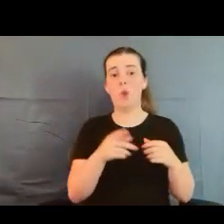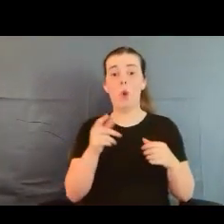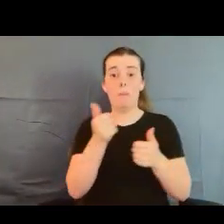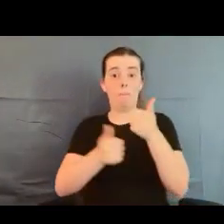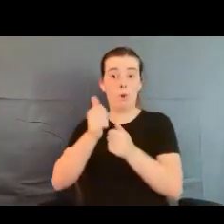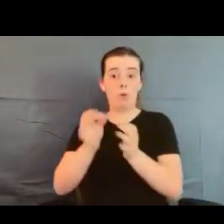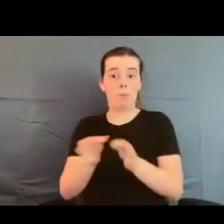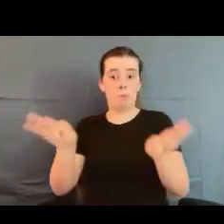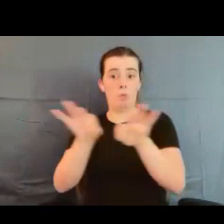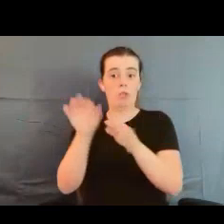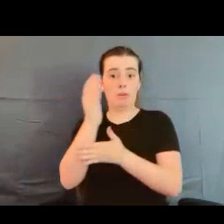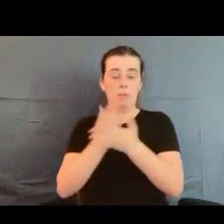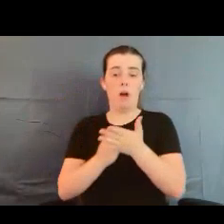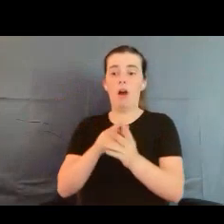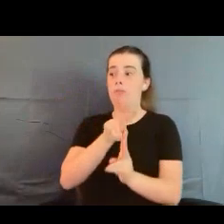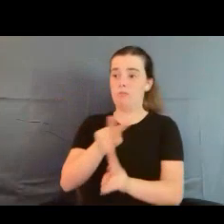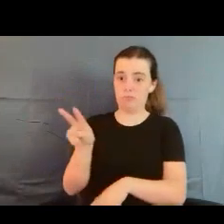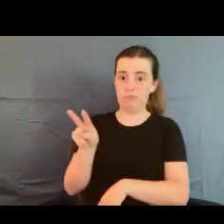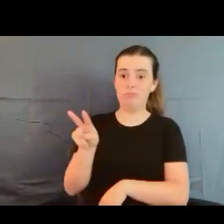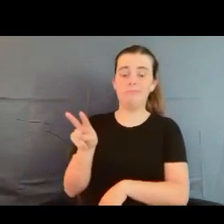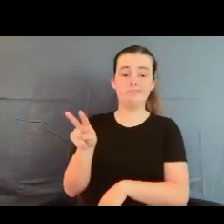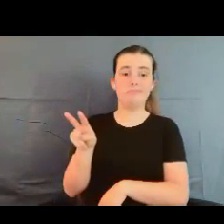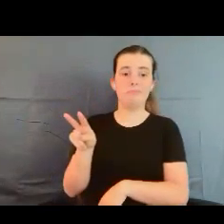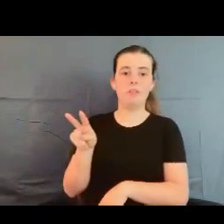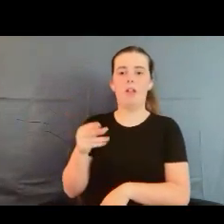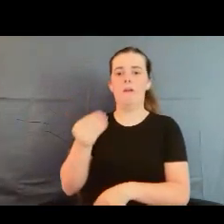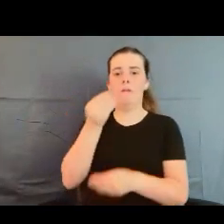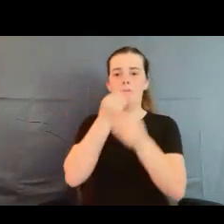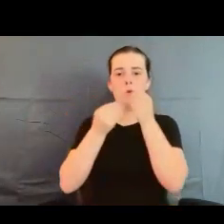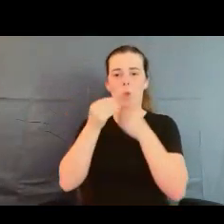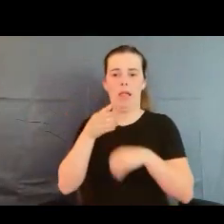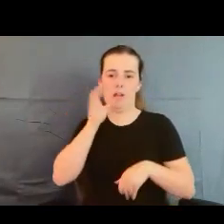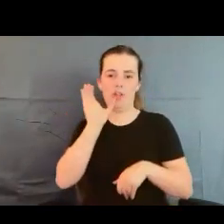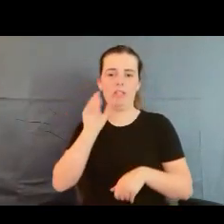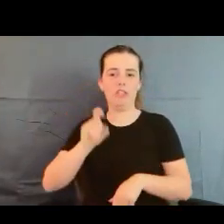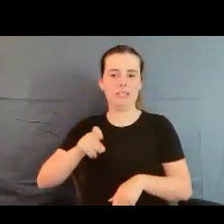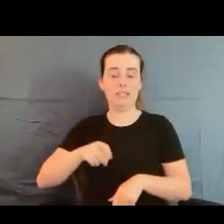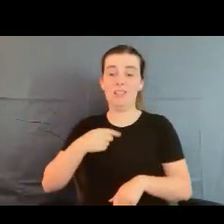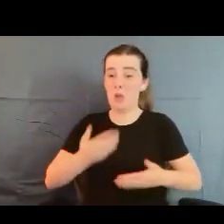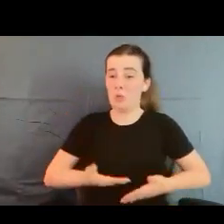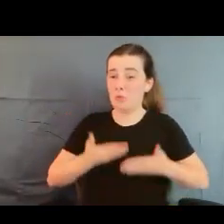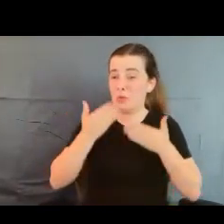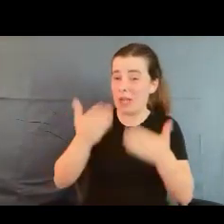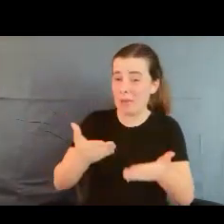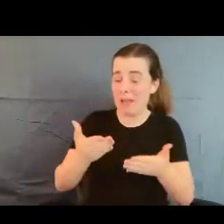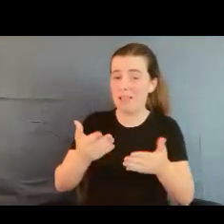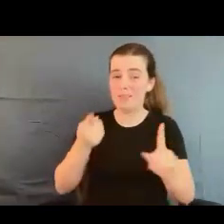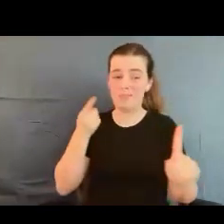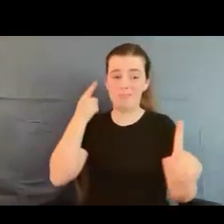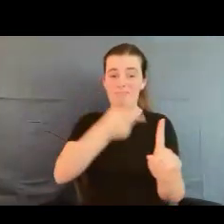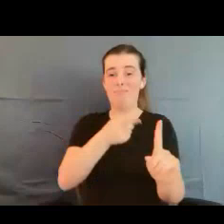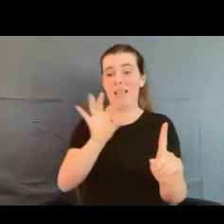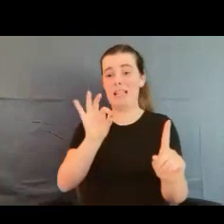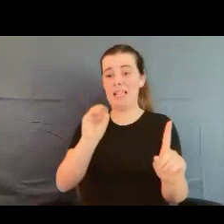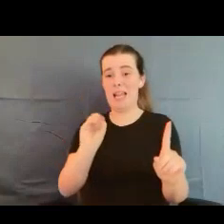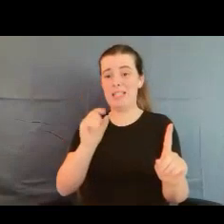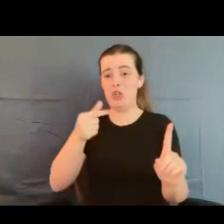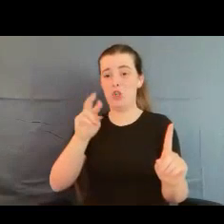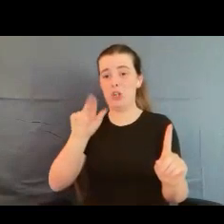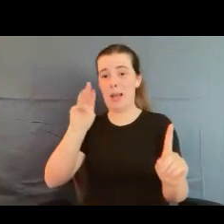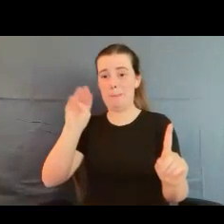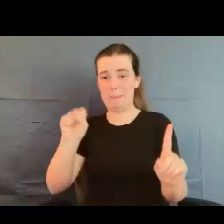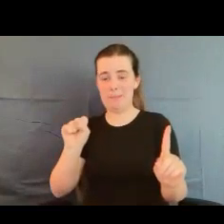that's filling out the fuel and the hydration needs. I typically recommend athletes to try to target 90 grams of carbs an hour.